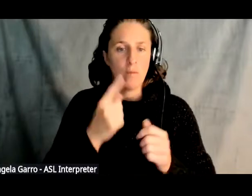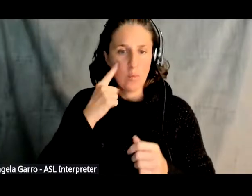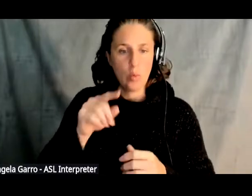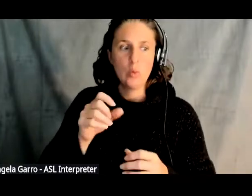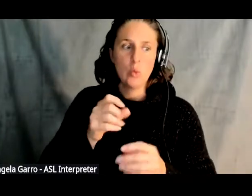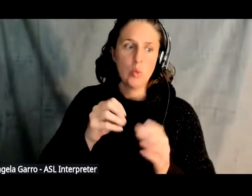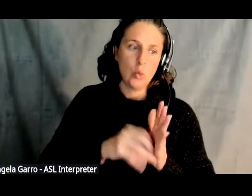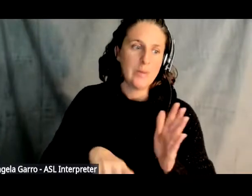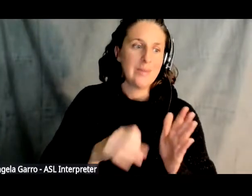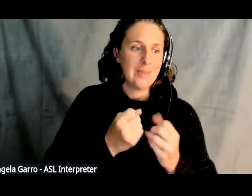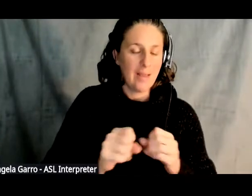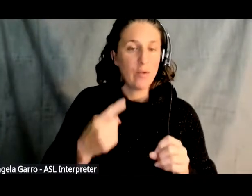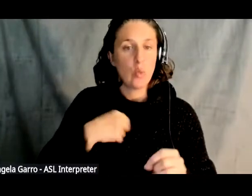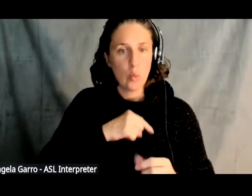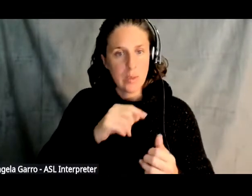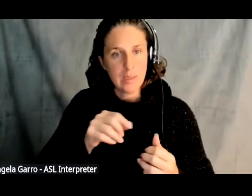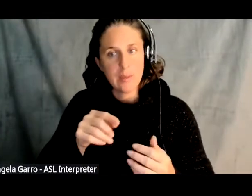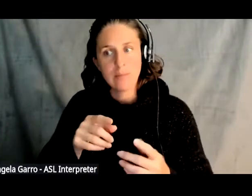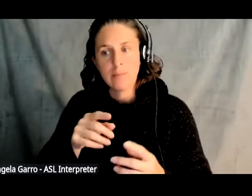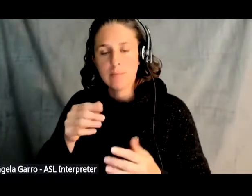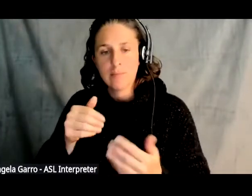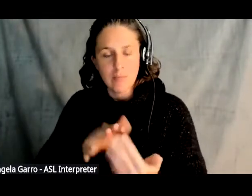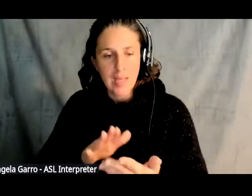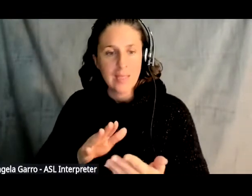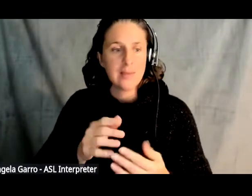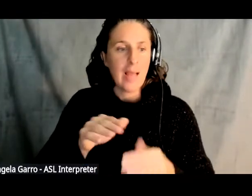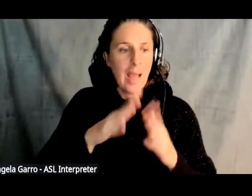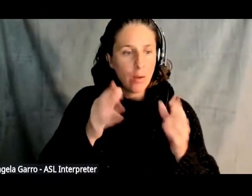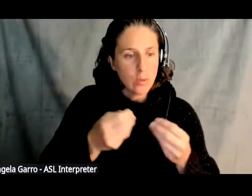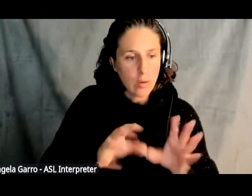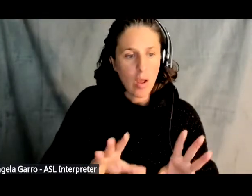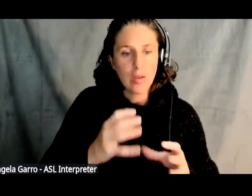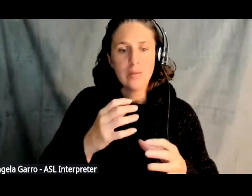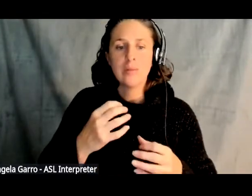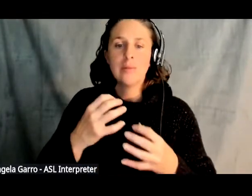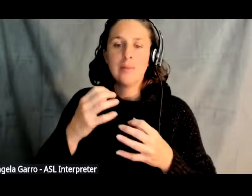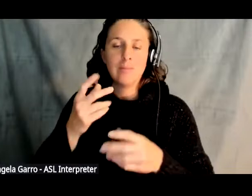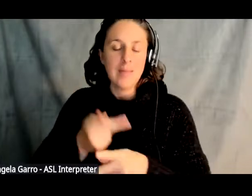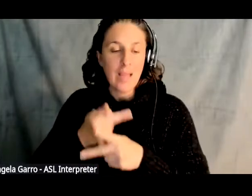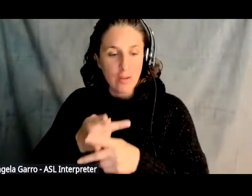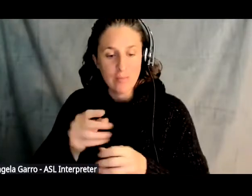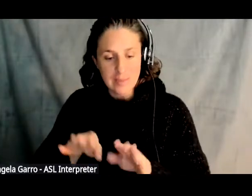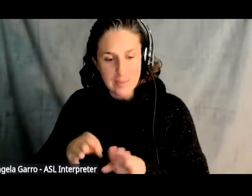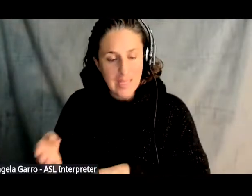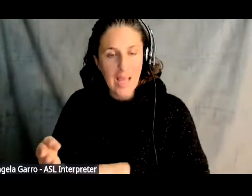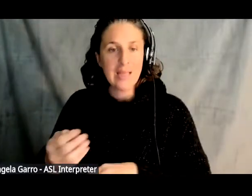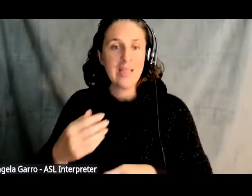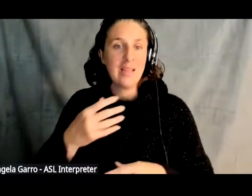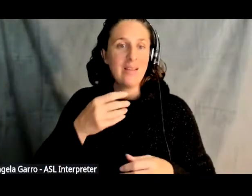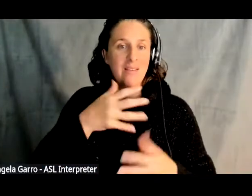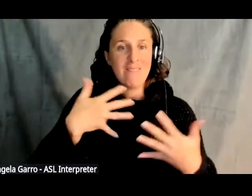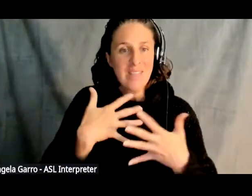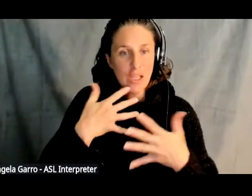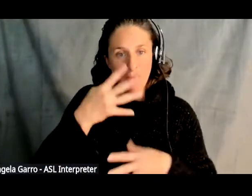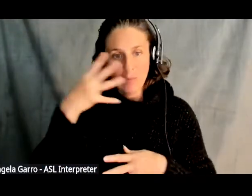like housing loss, caregiver deaths, fears of deportation, and even site-based